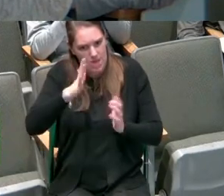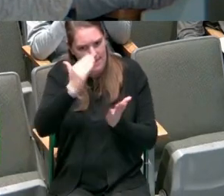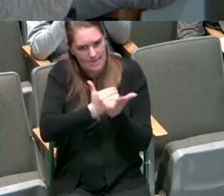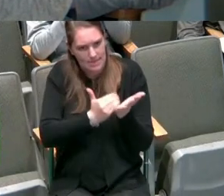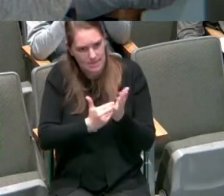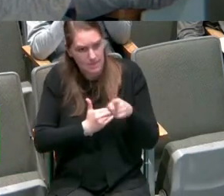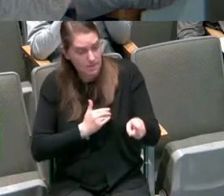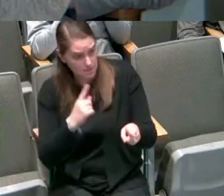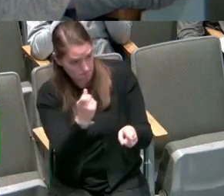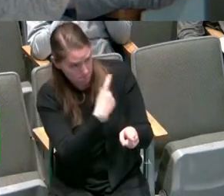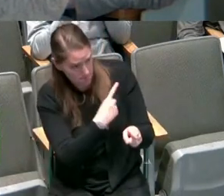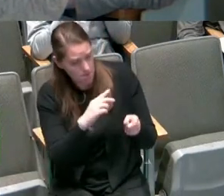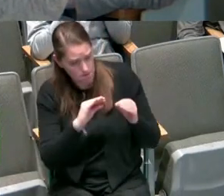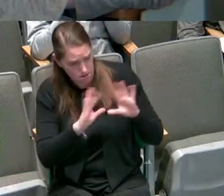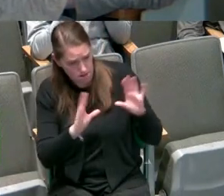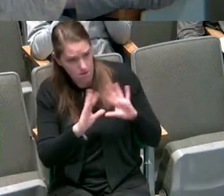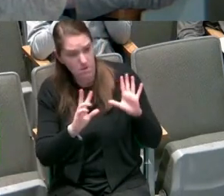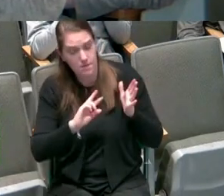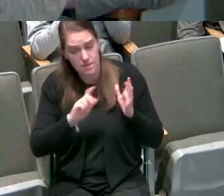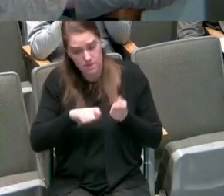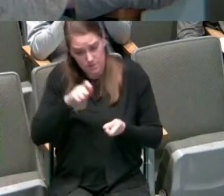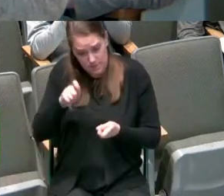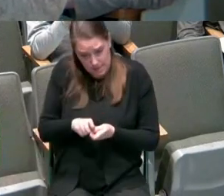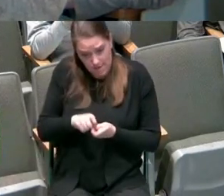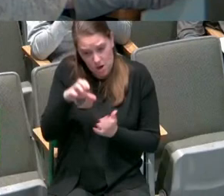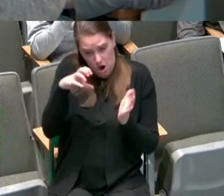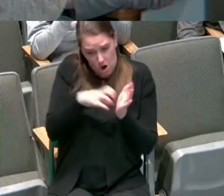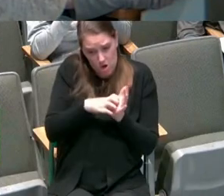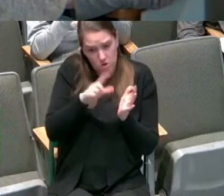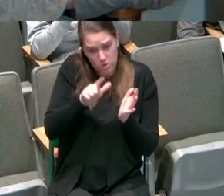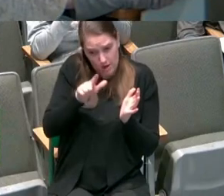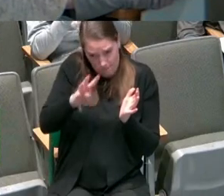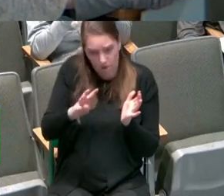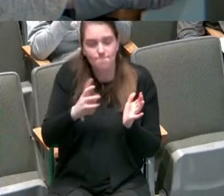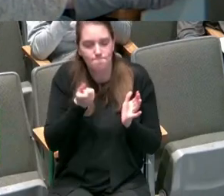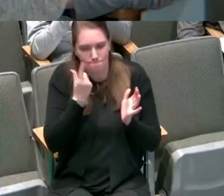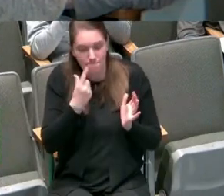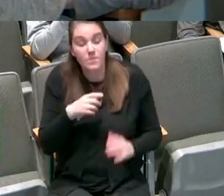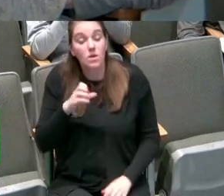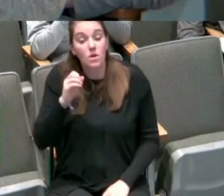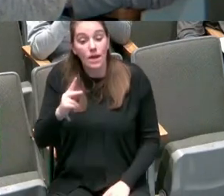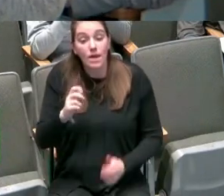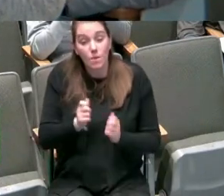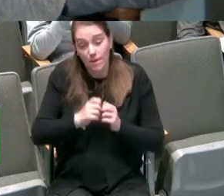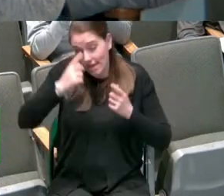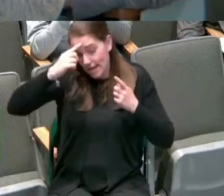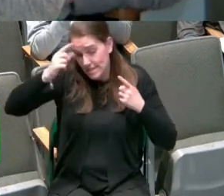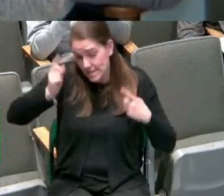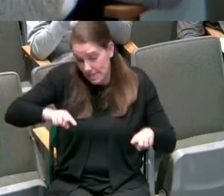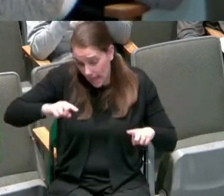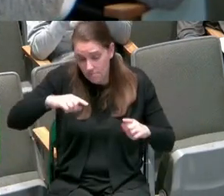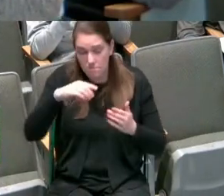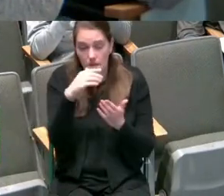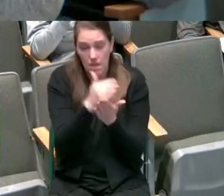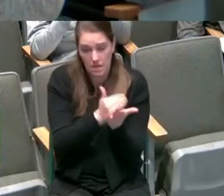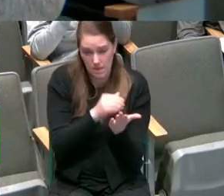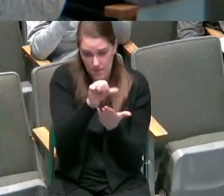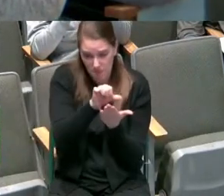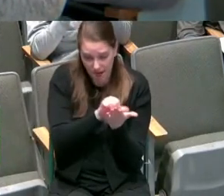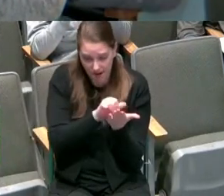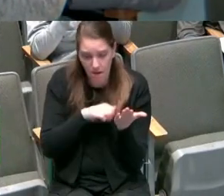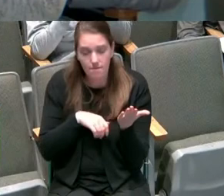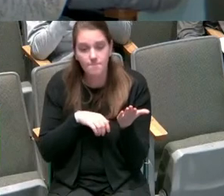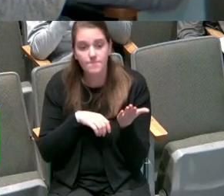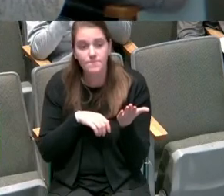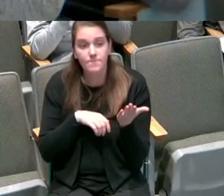so you're talking about the specific article in 24 so what happens with the consent agenda um is we